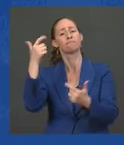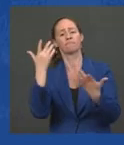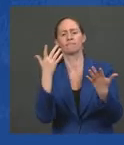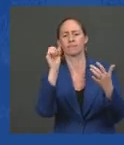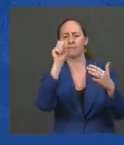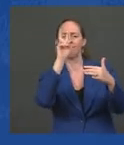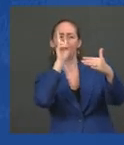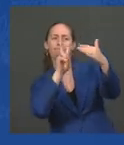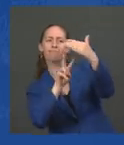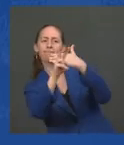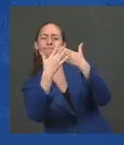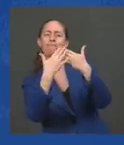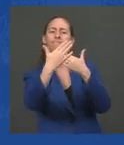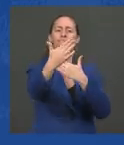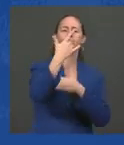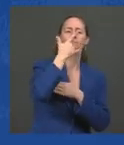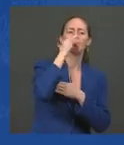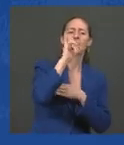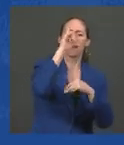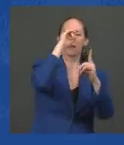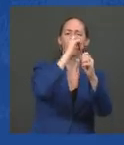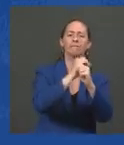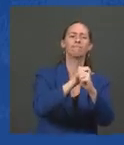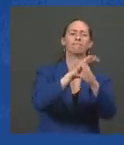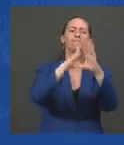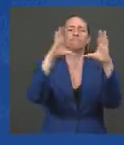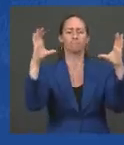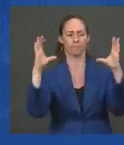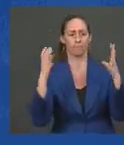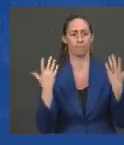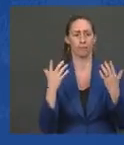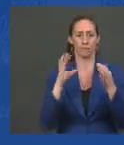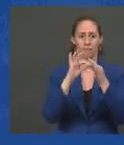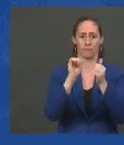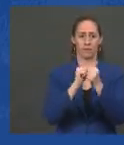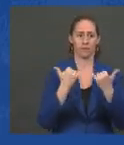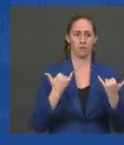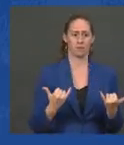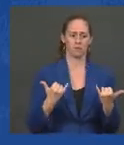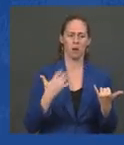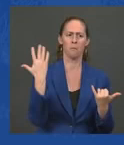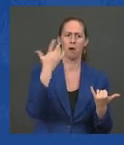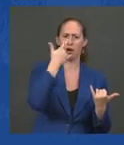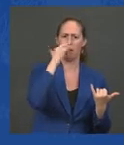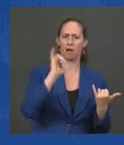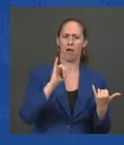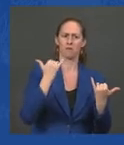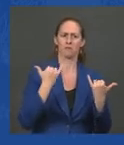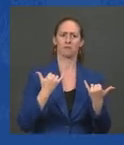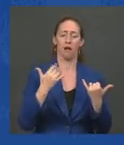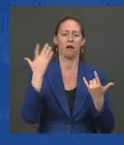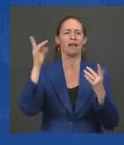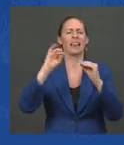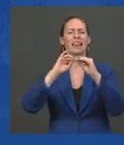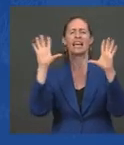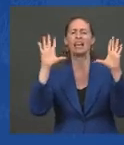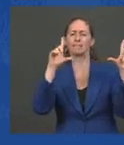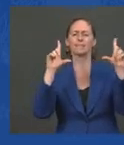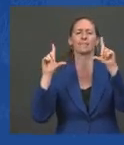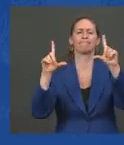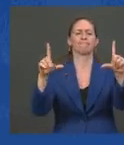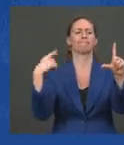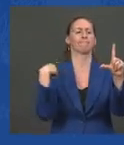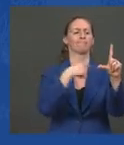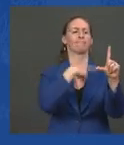he saw the present exactly as it was, being clear-eyed, and he saw the